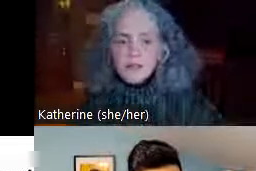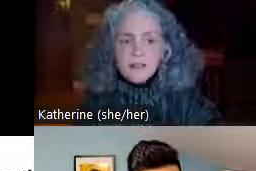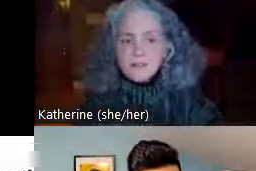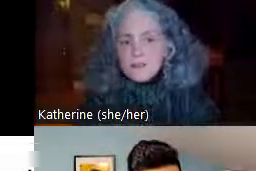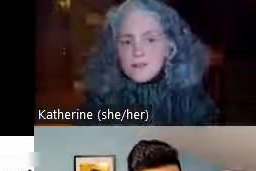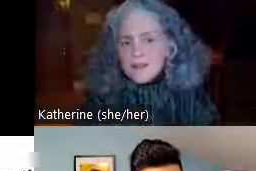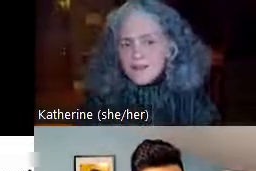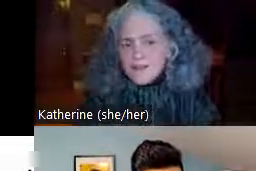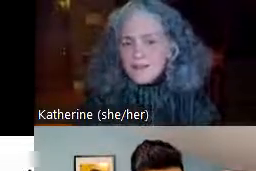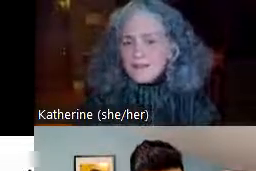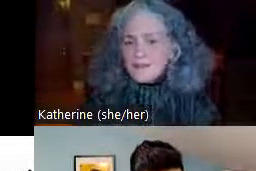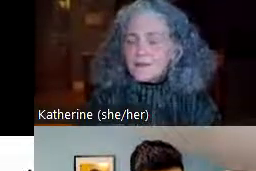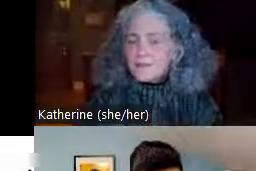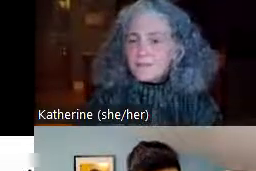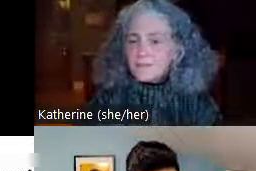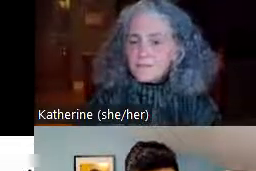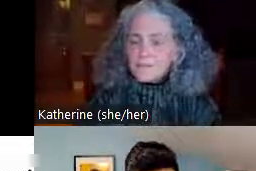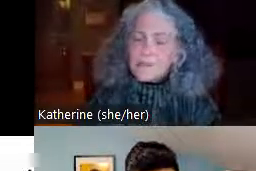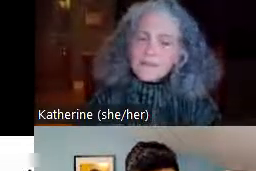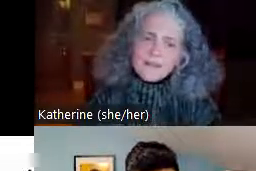So I guess I just think that